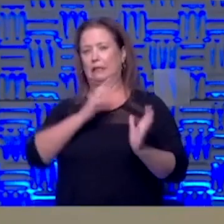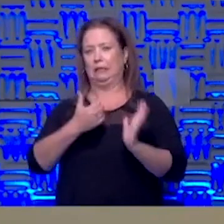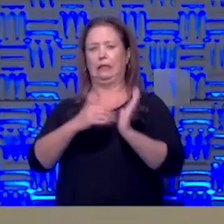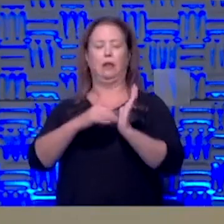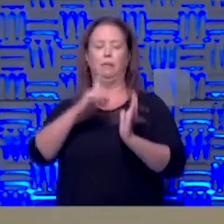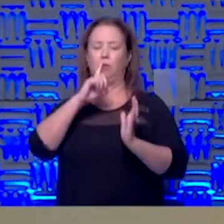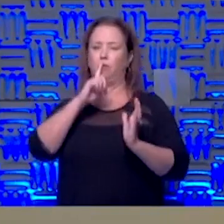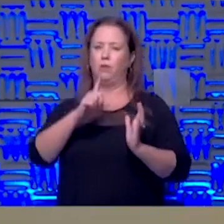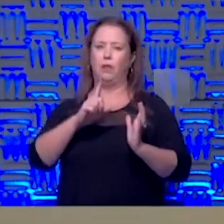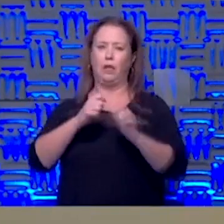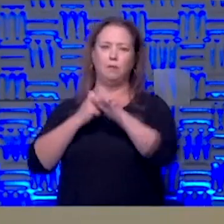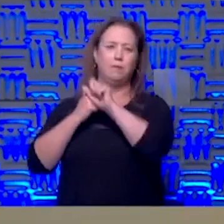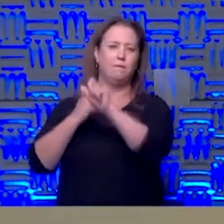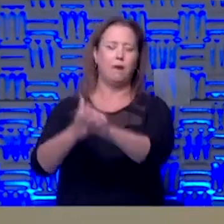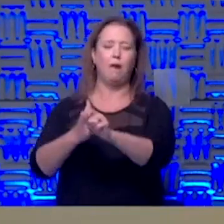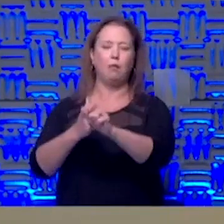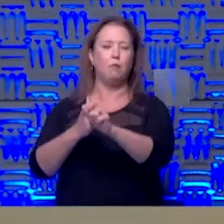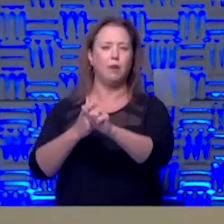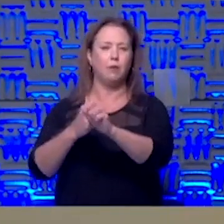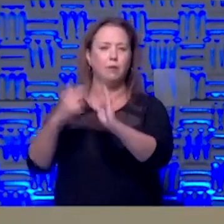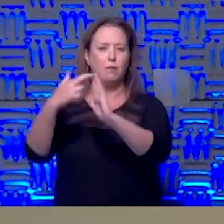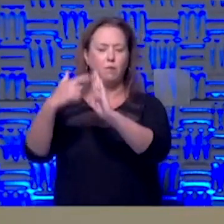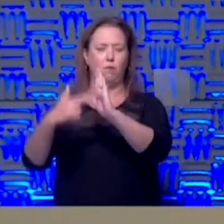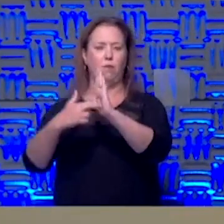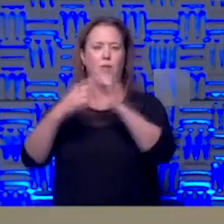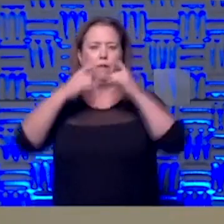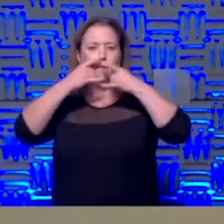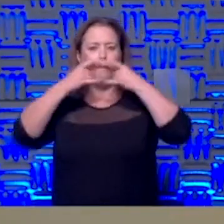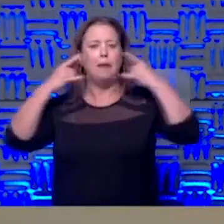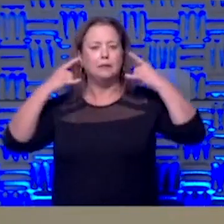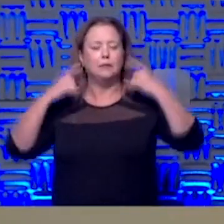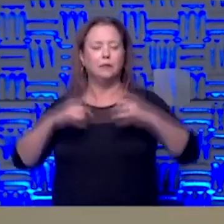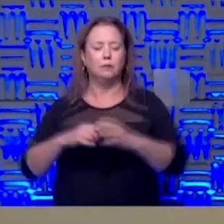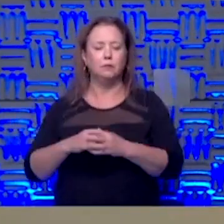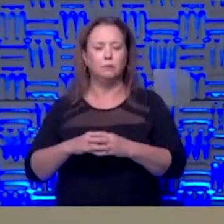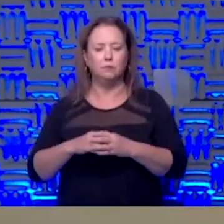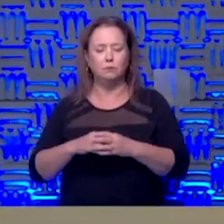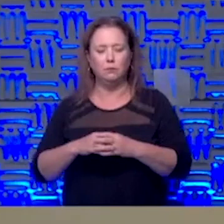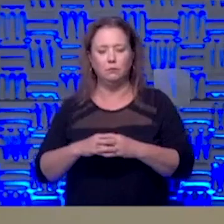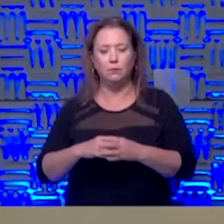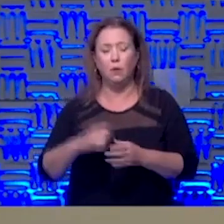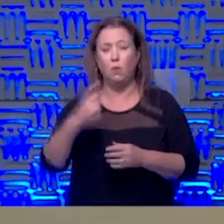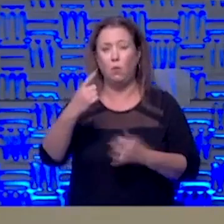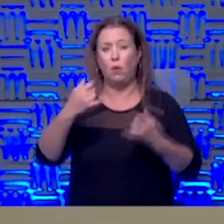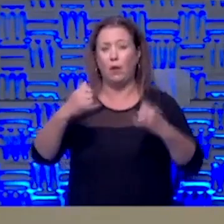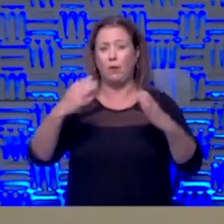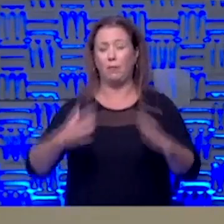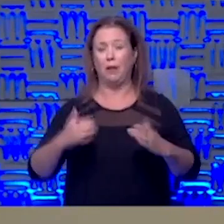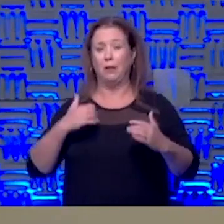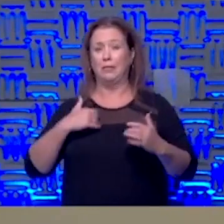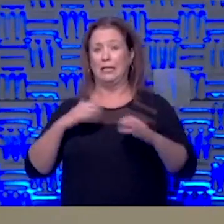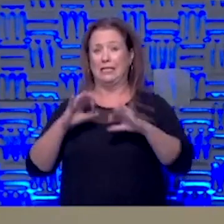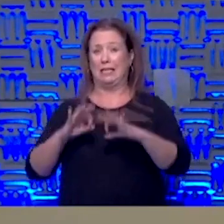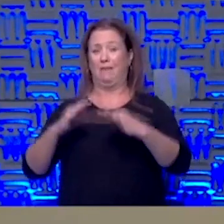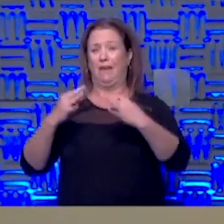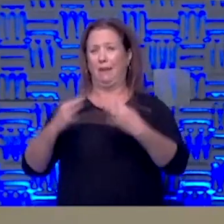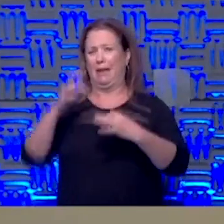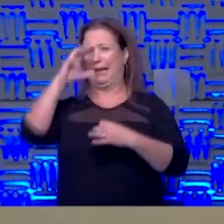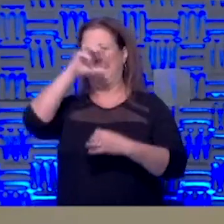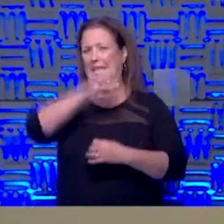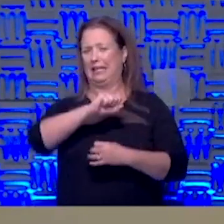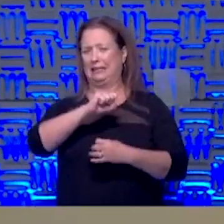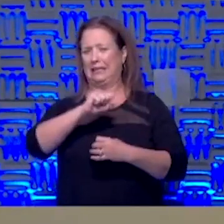been really adherent to that. Actually, one of our players has a family who I guess they